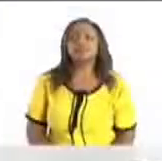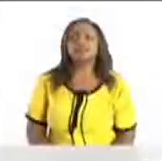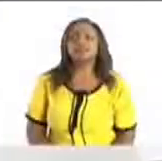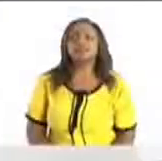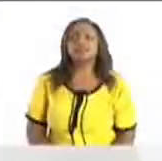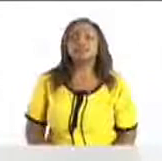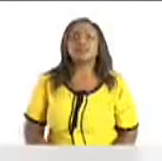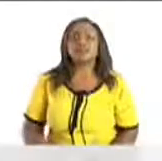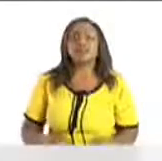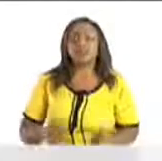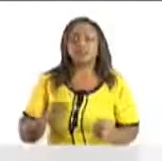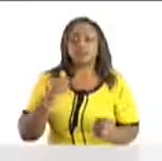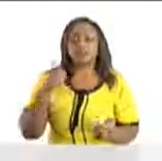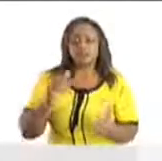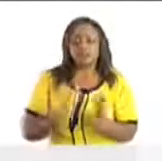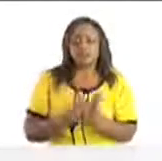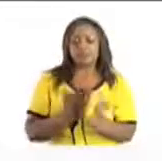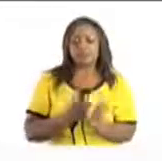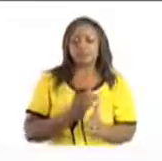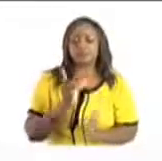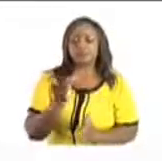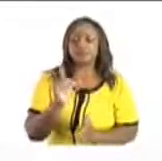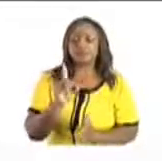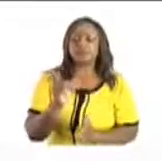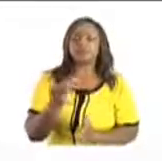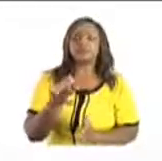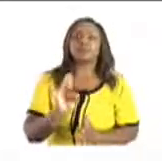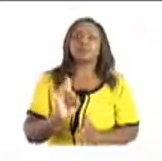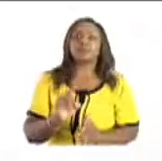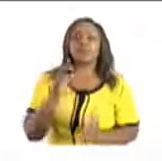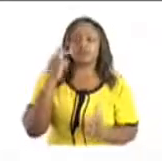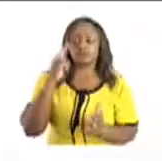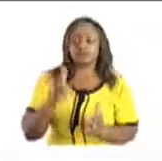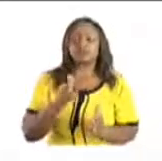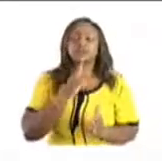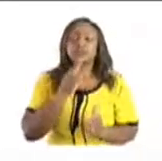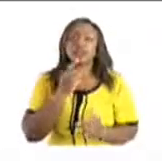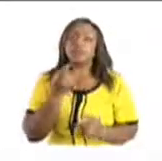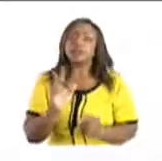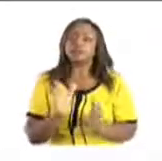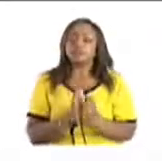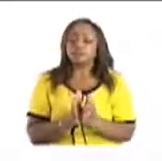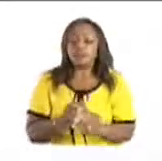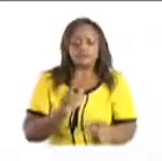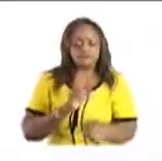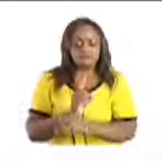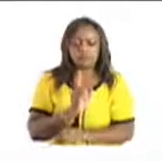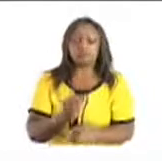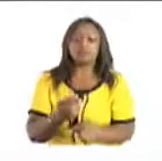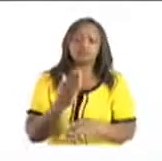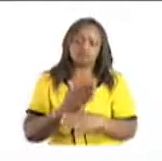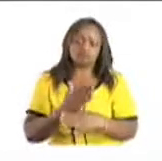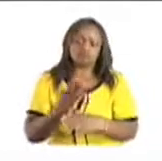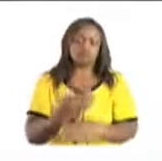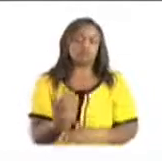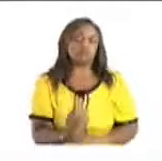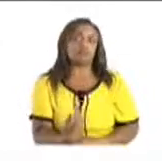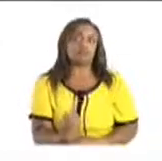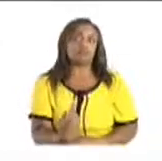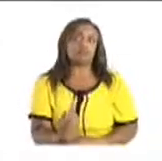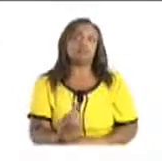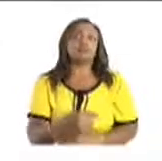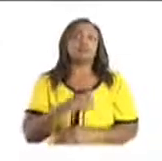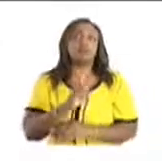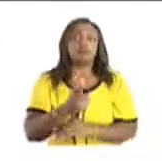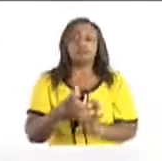Let's turn on page 18. You will find the memorandum of the activity that you just did now.